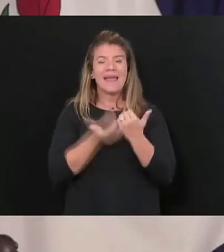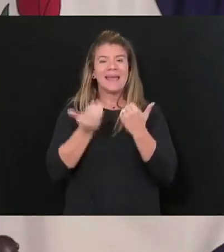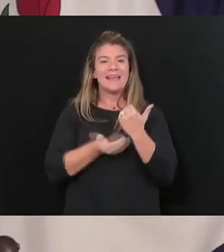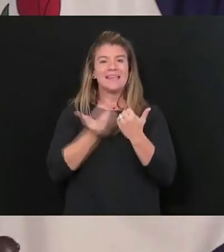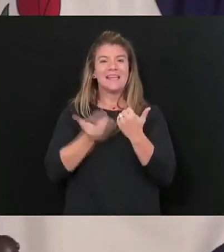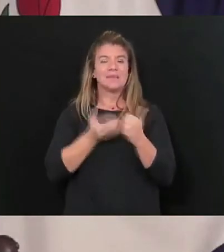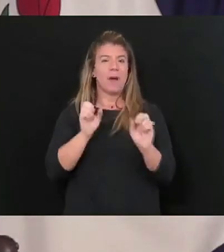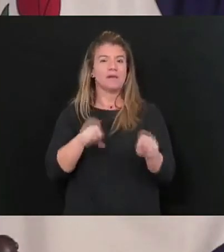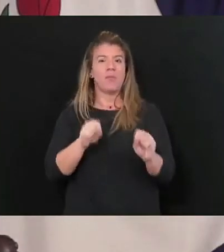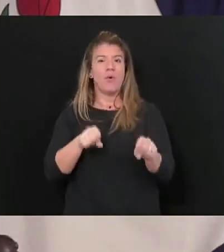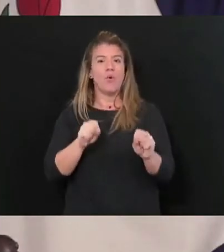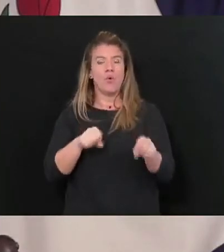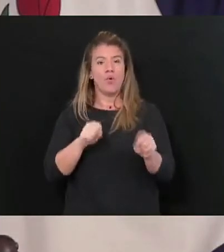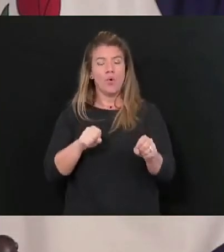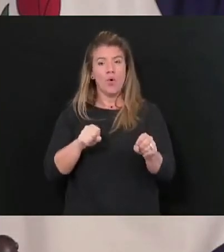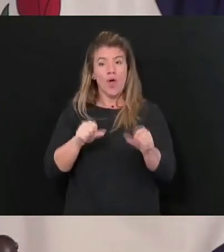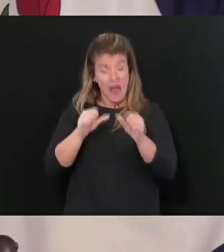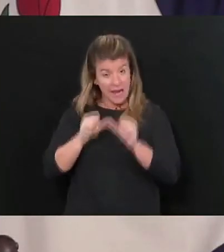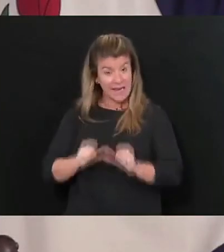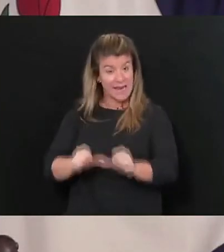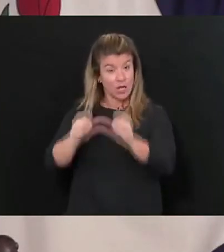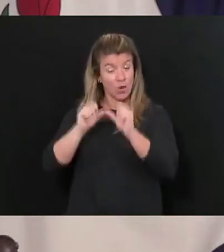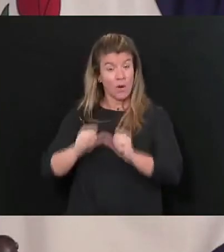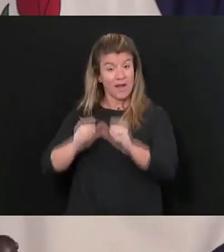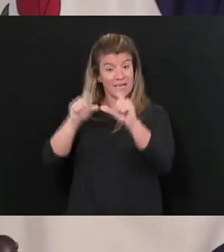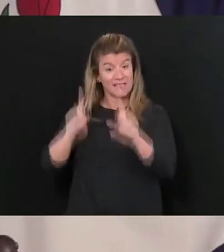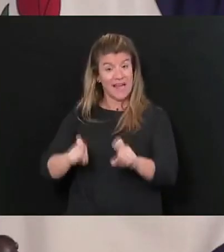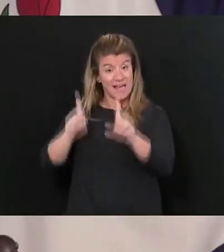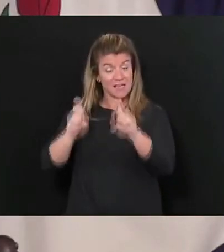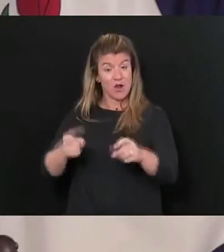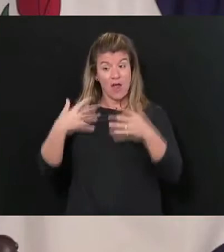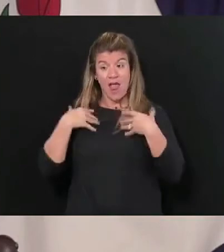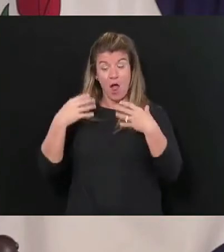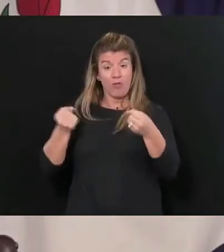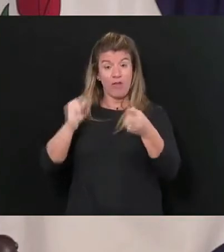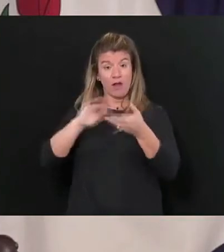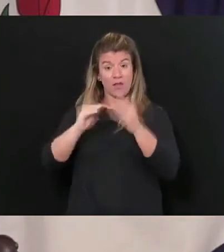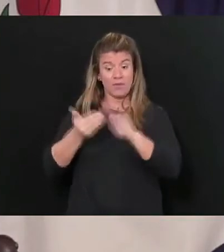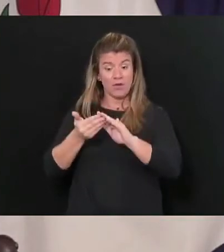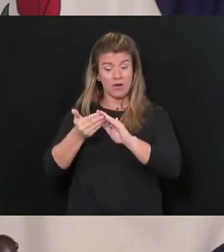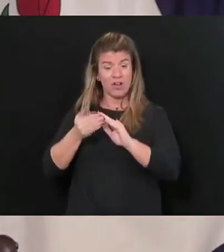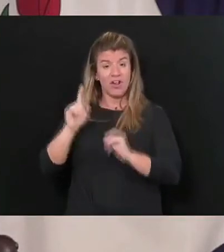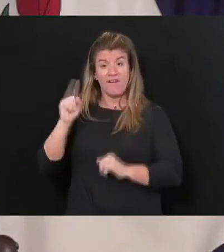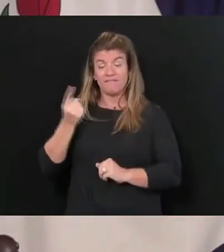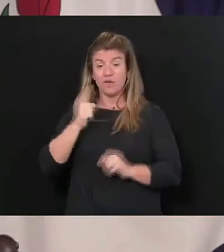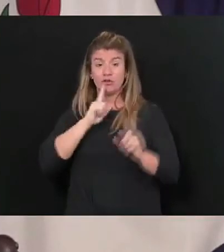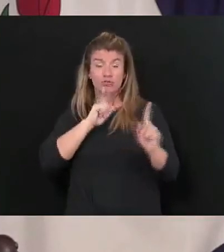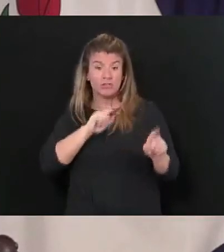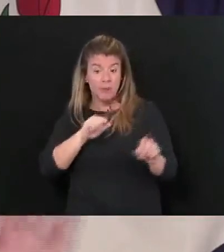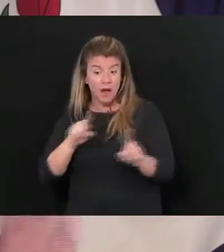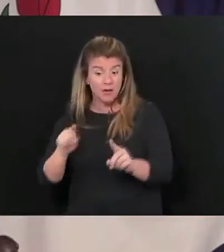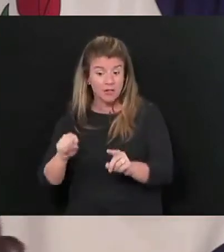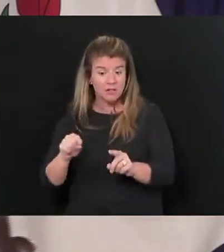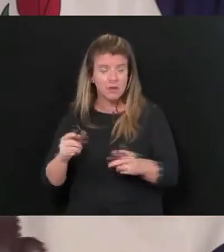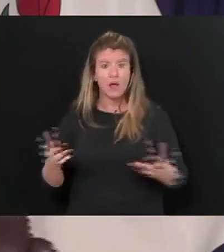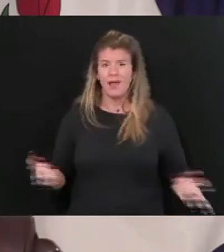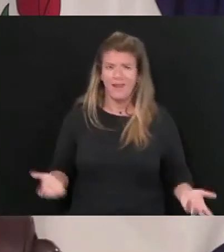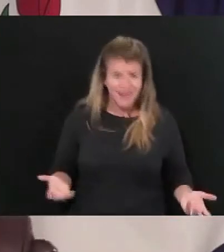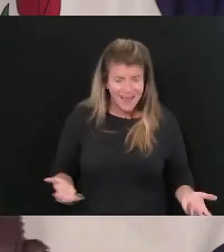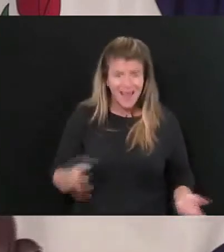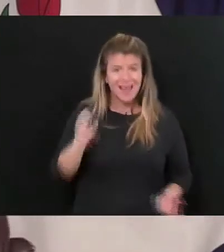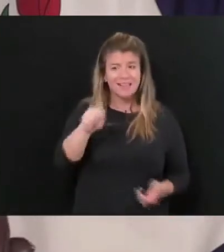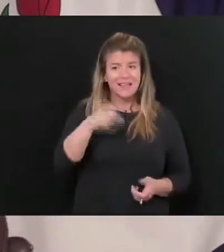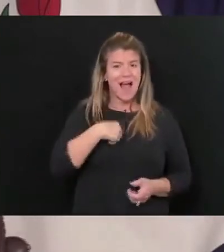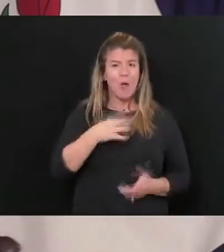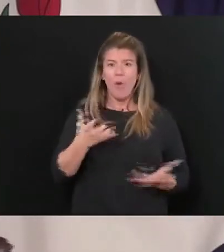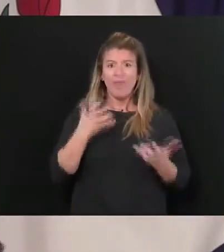we possibly can and continually test all of our healthcare community, first responders and everything else? I'd love it.